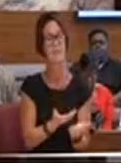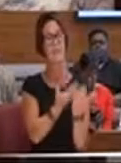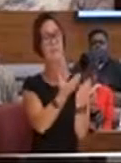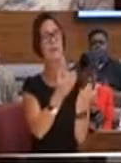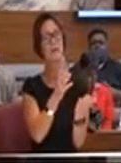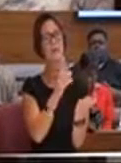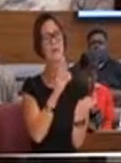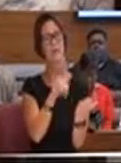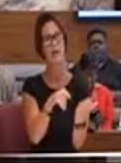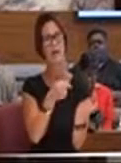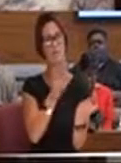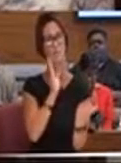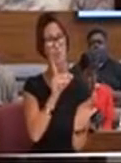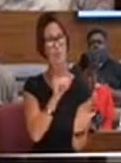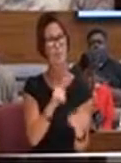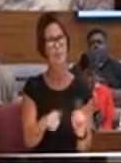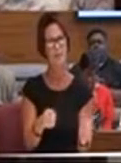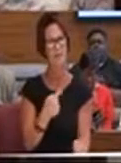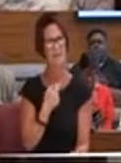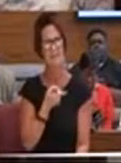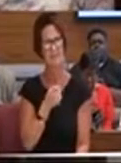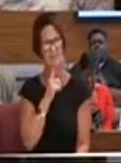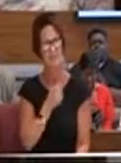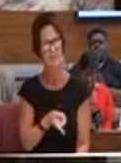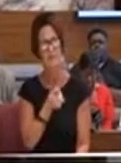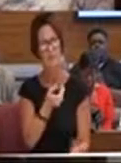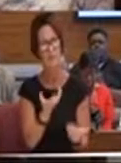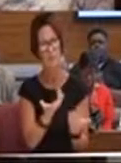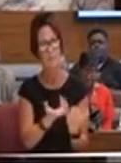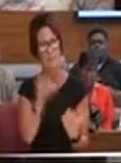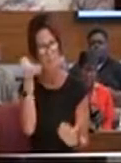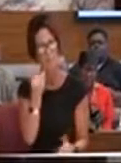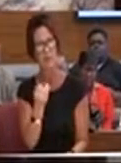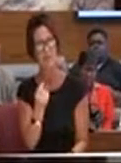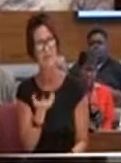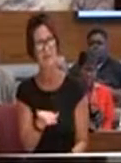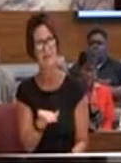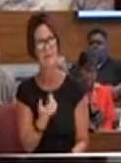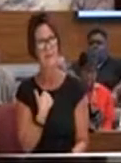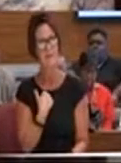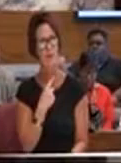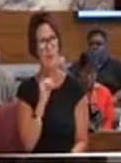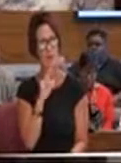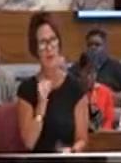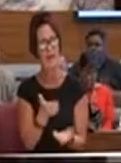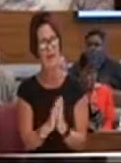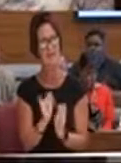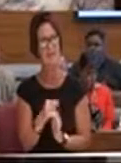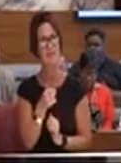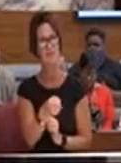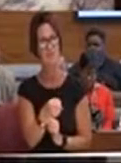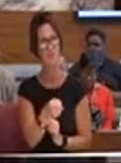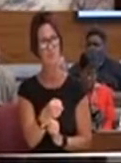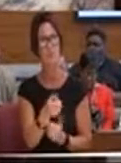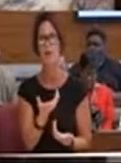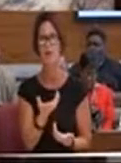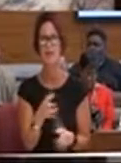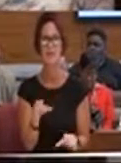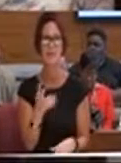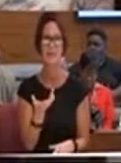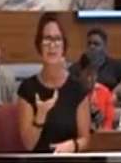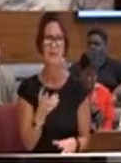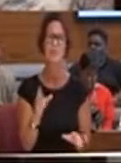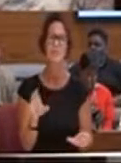this resolution, because it is terrible and does nothing. And all we're asking for you to do is take your responsibility